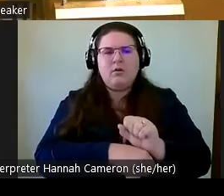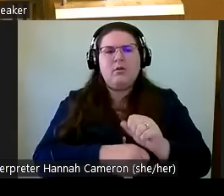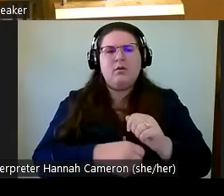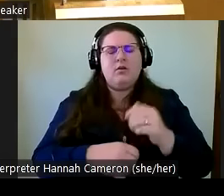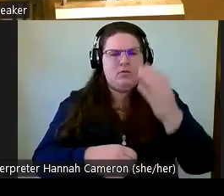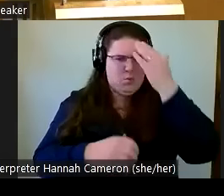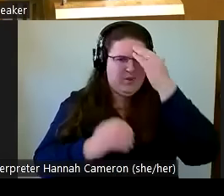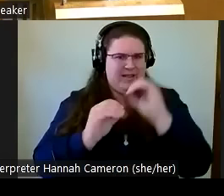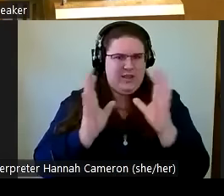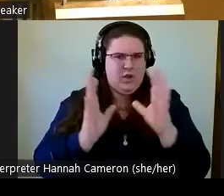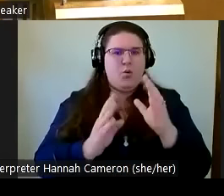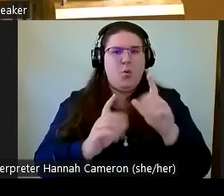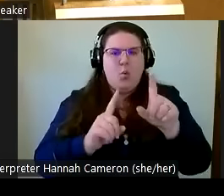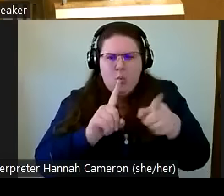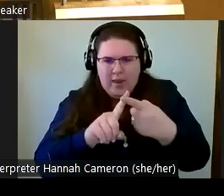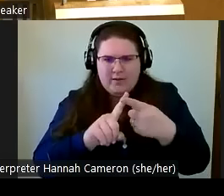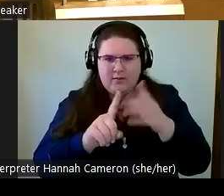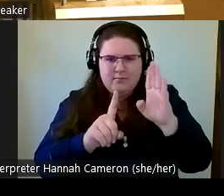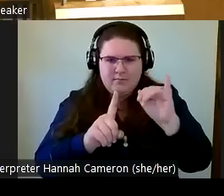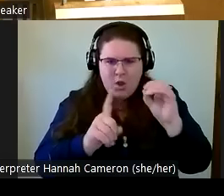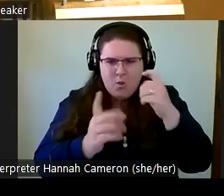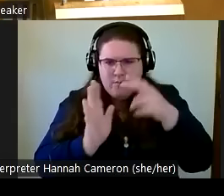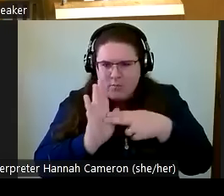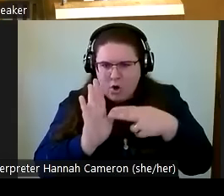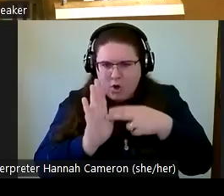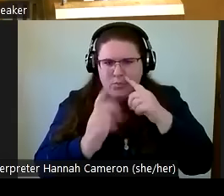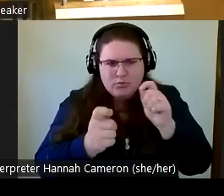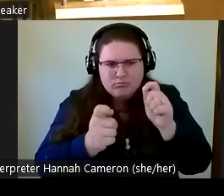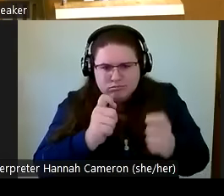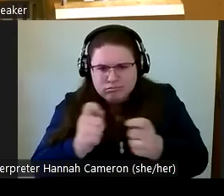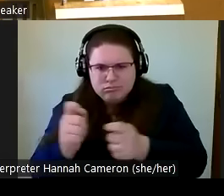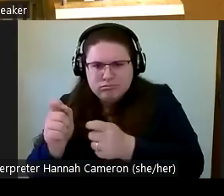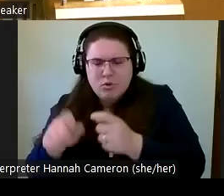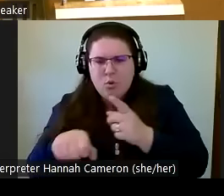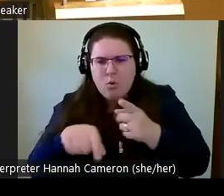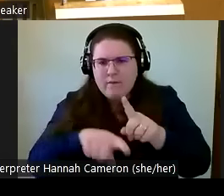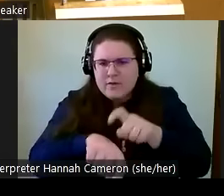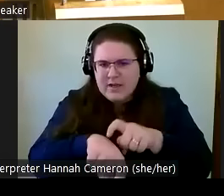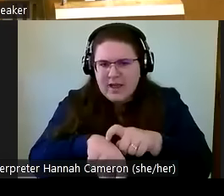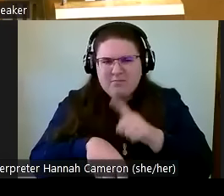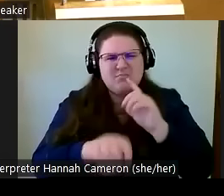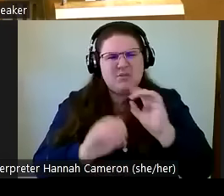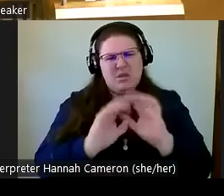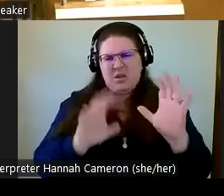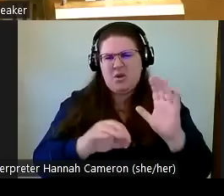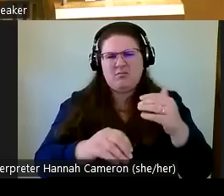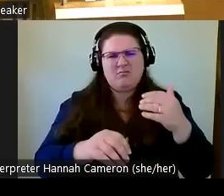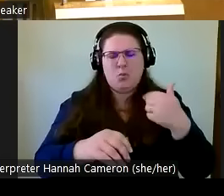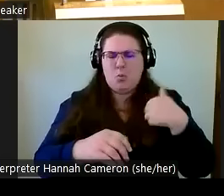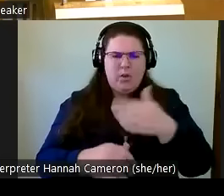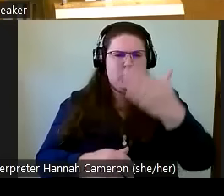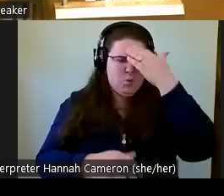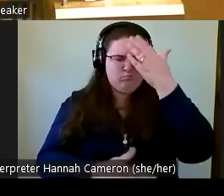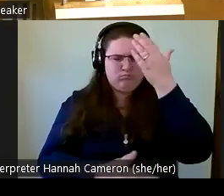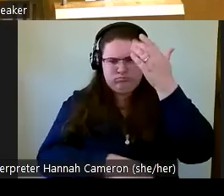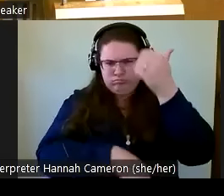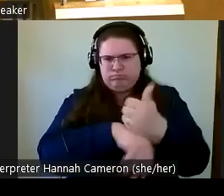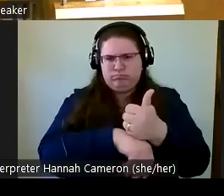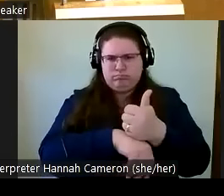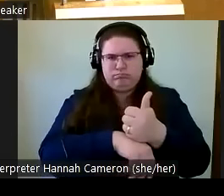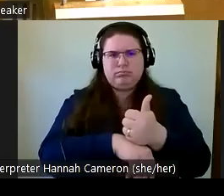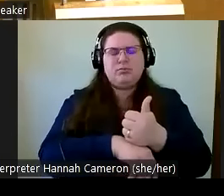biomarkers change when and how over time. And so this is actually very well established. So there's a set trajectory for